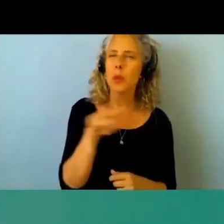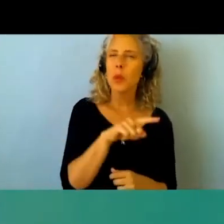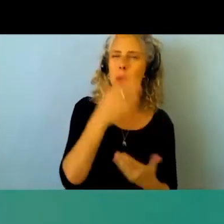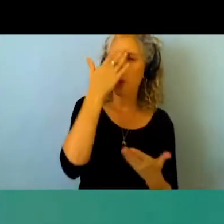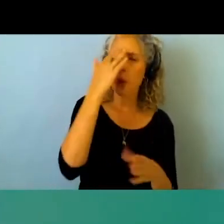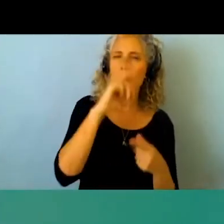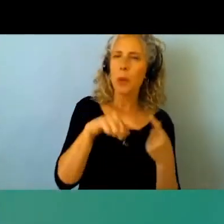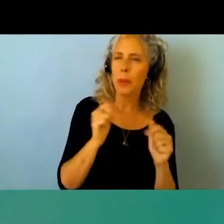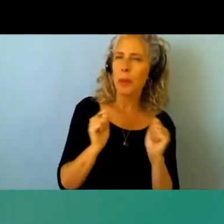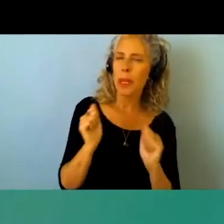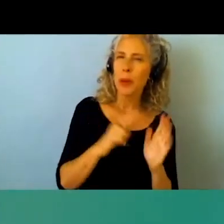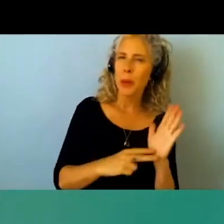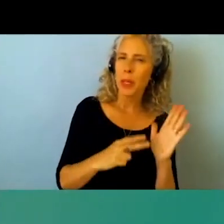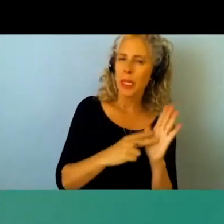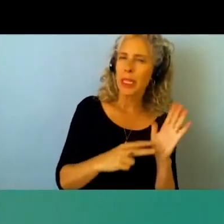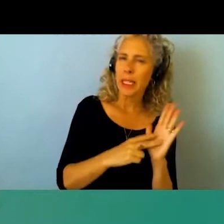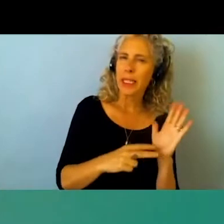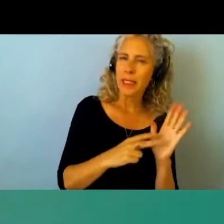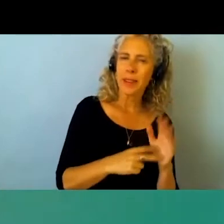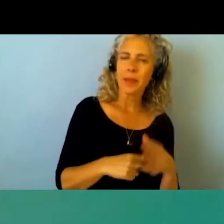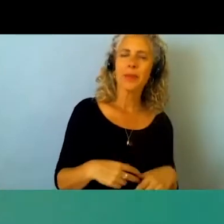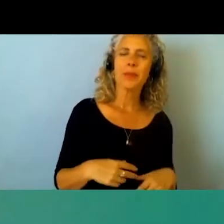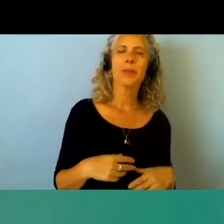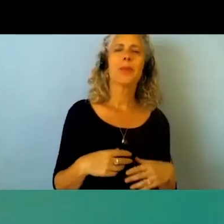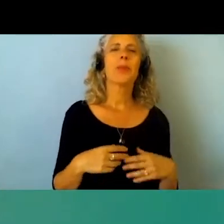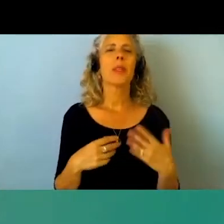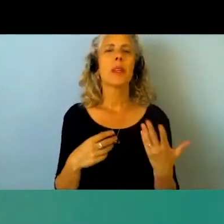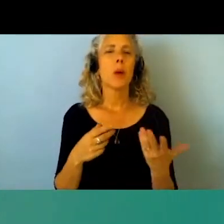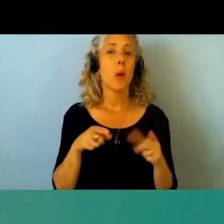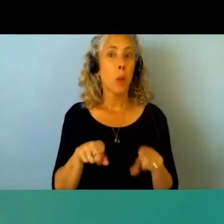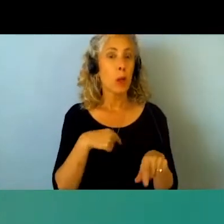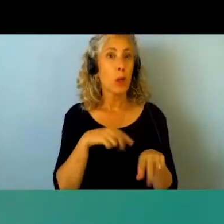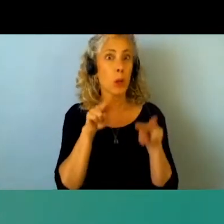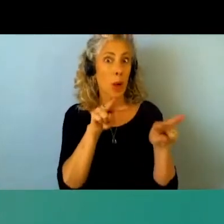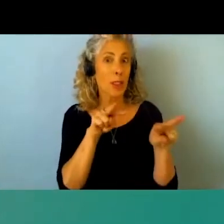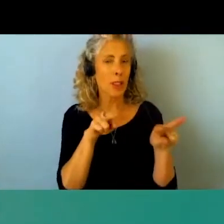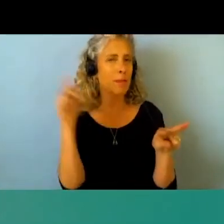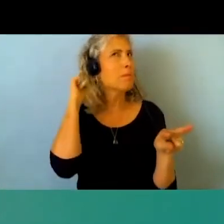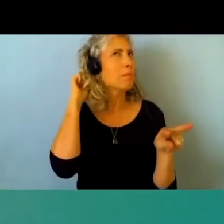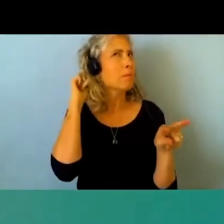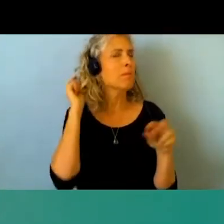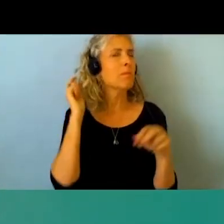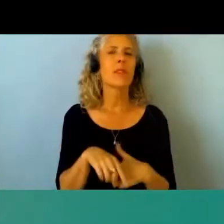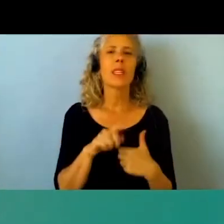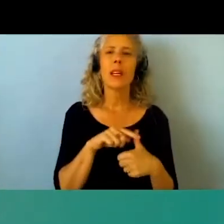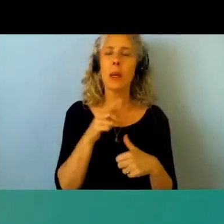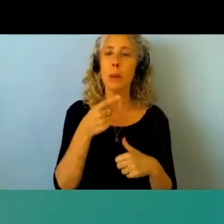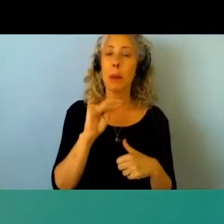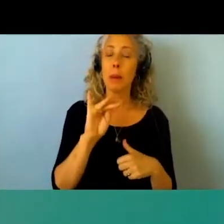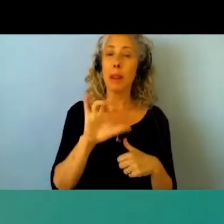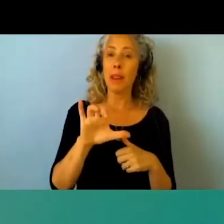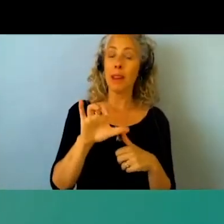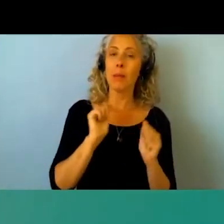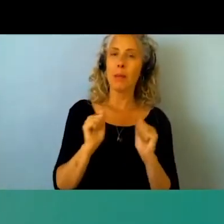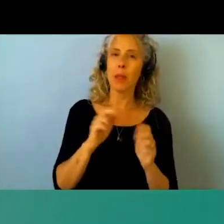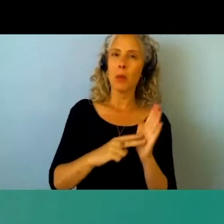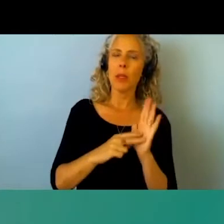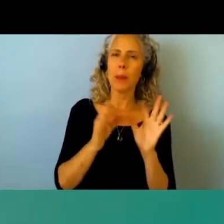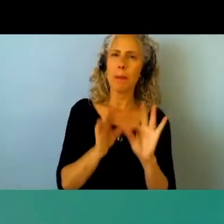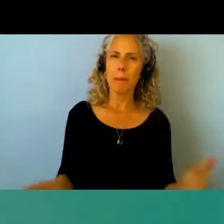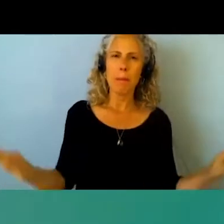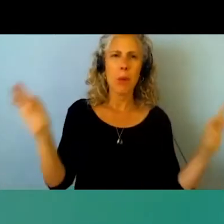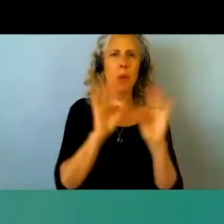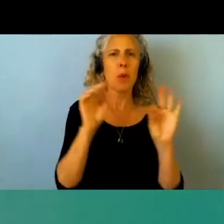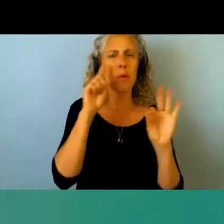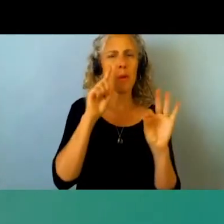readings, here are a few things to keep in mind as you watch Death Bites. Public play readings are an important tool in new play